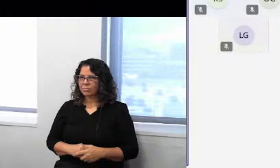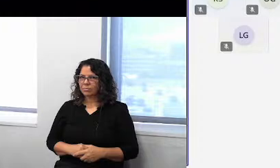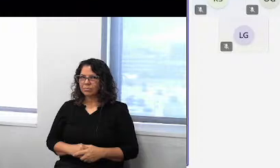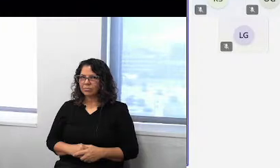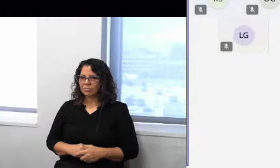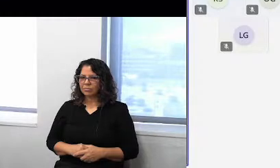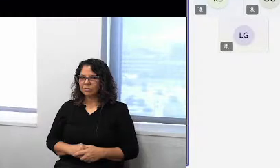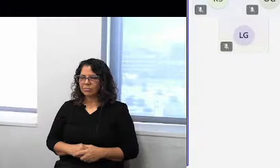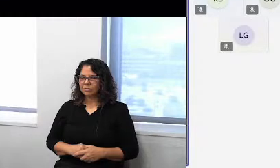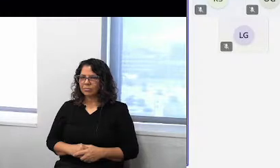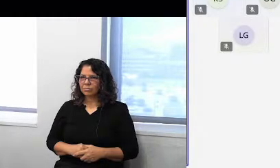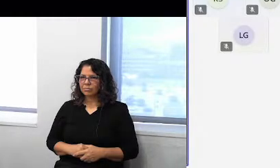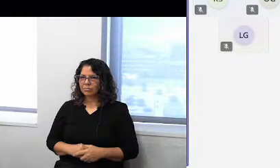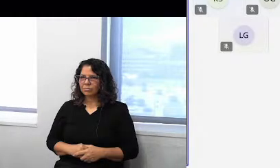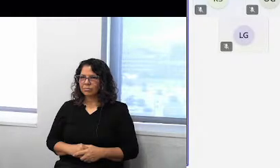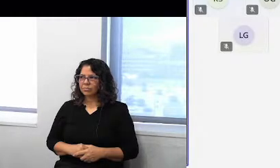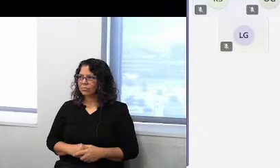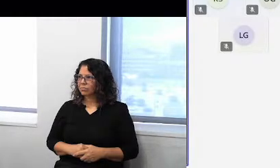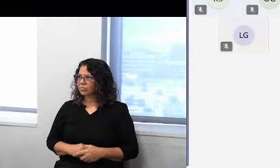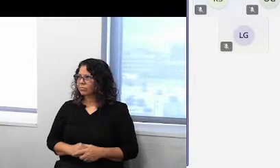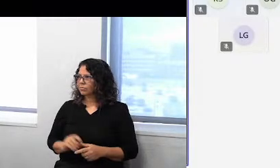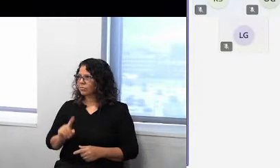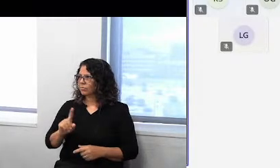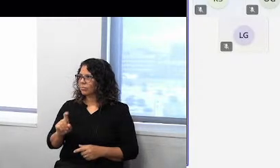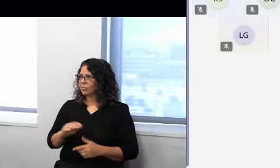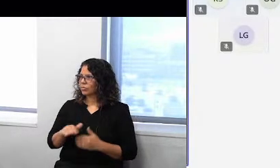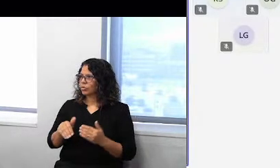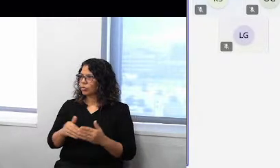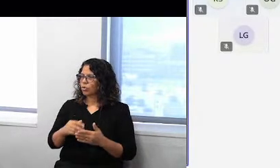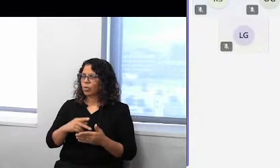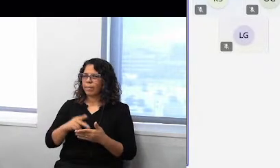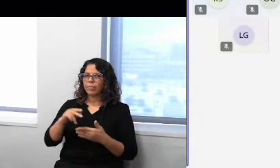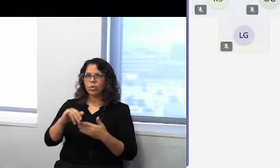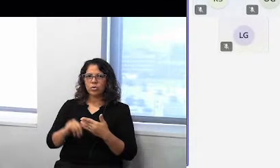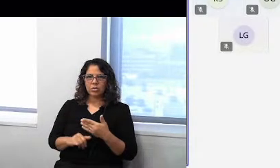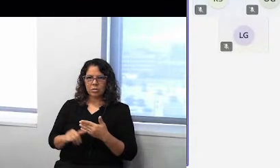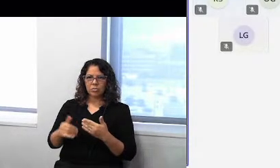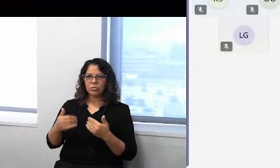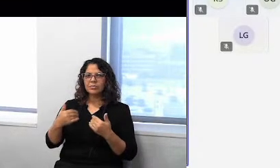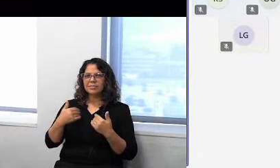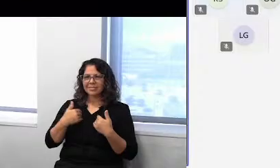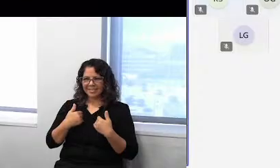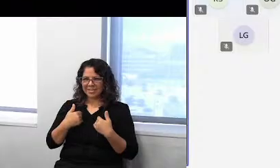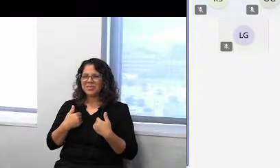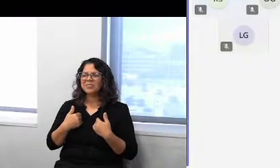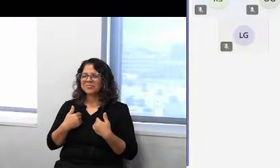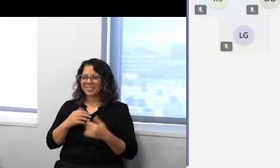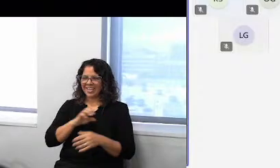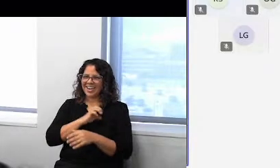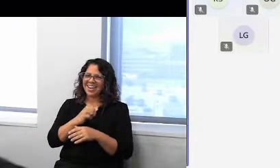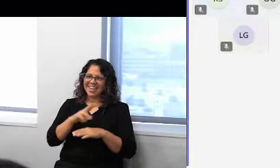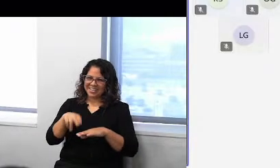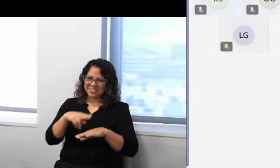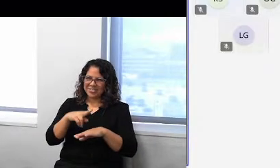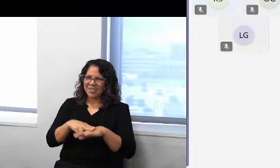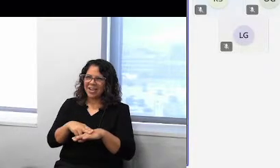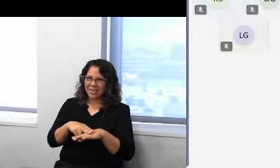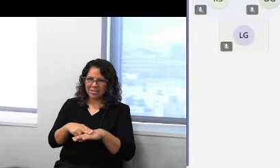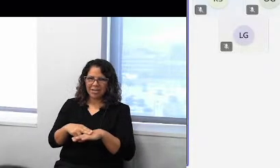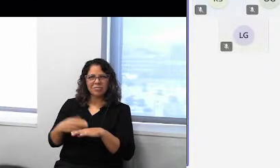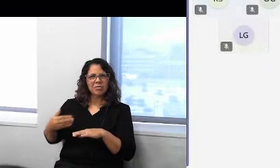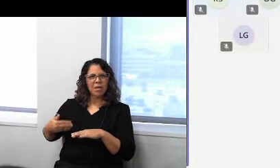For all these projects, renewable energy projects that are in the queue, all these